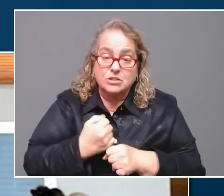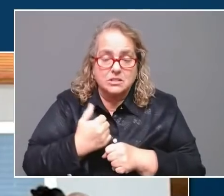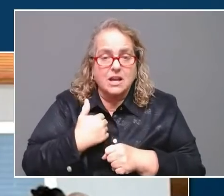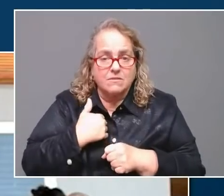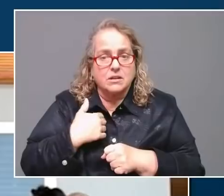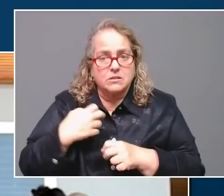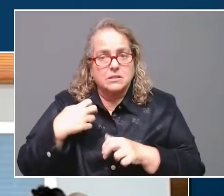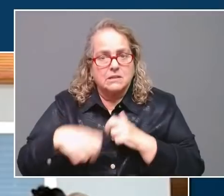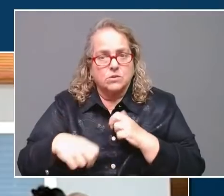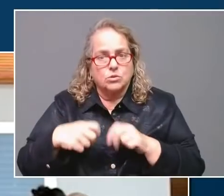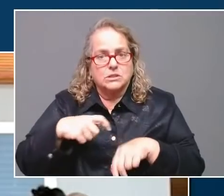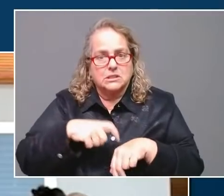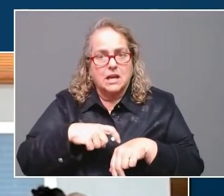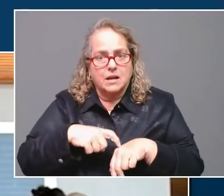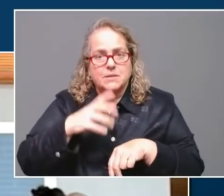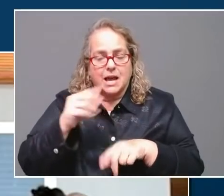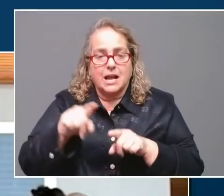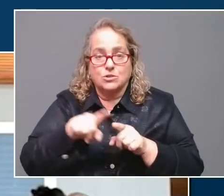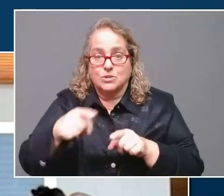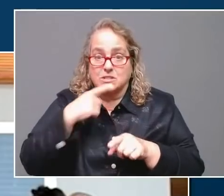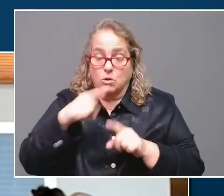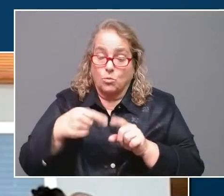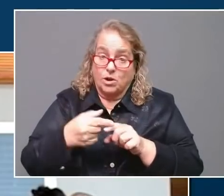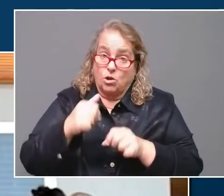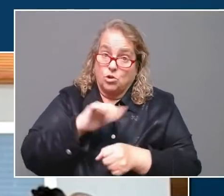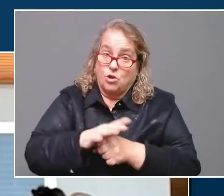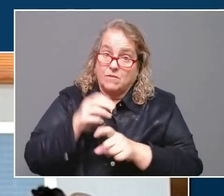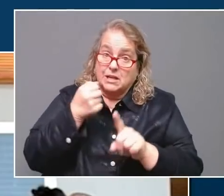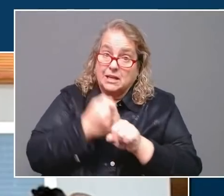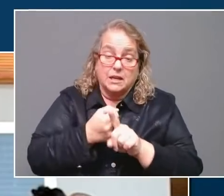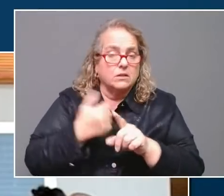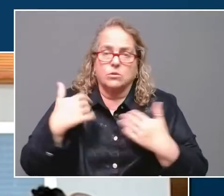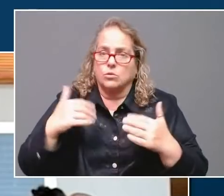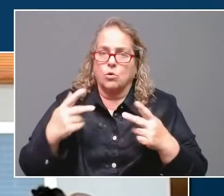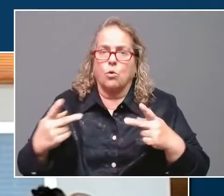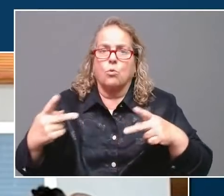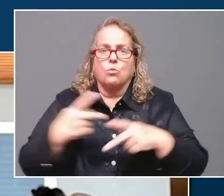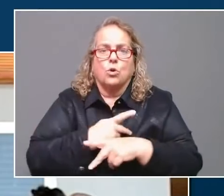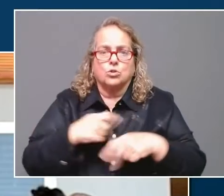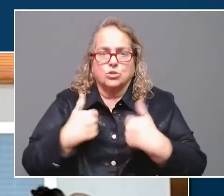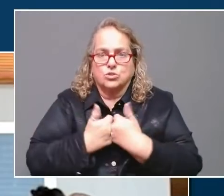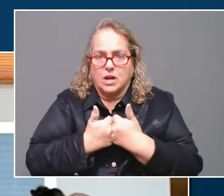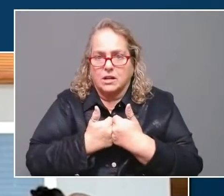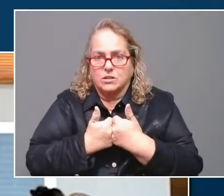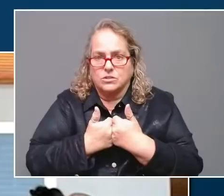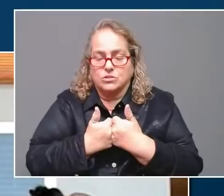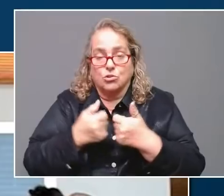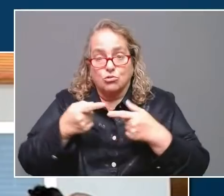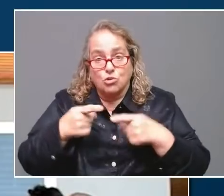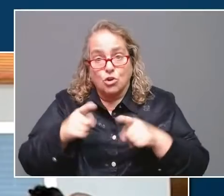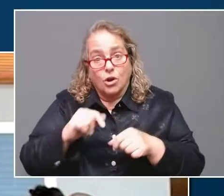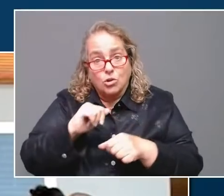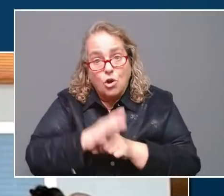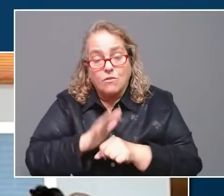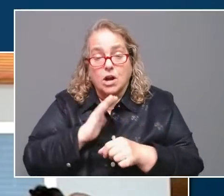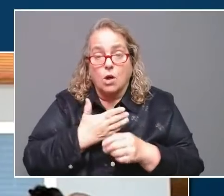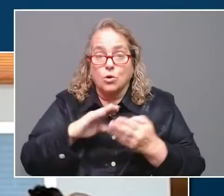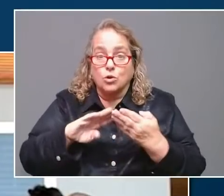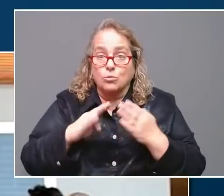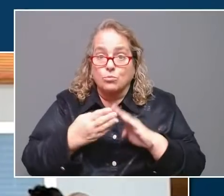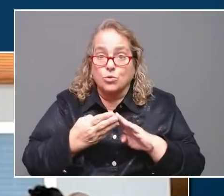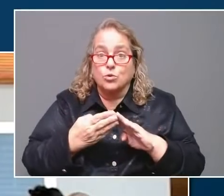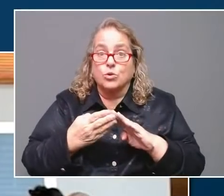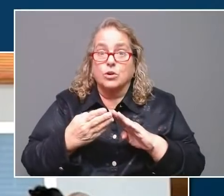then, as HC said, when COVID hit, it was just even more challenges. During COVID, our community, as small as it is, we